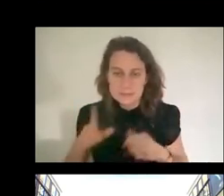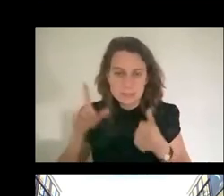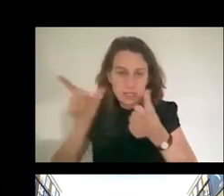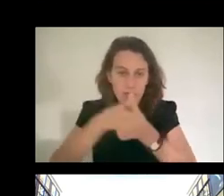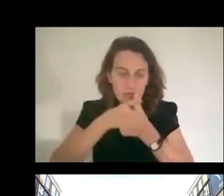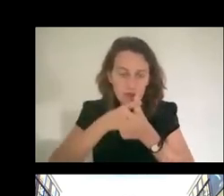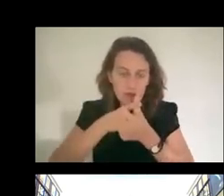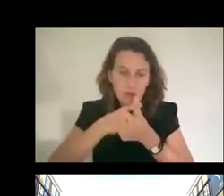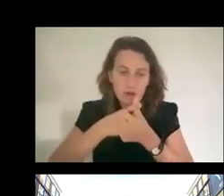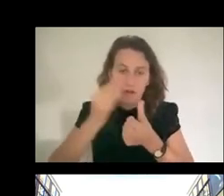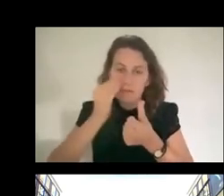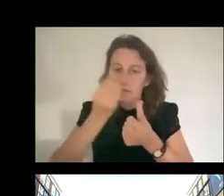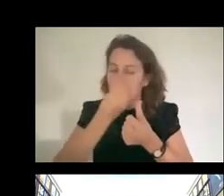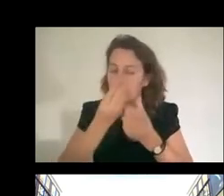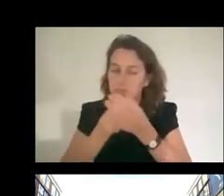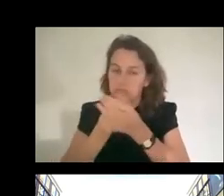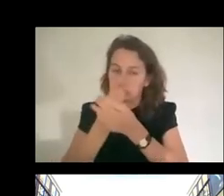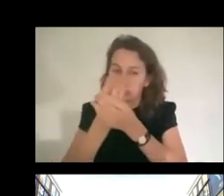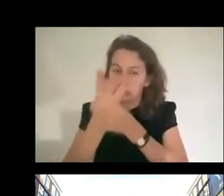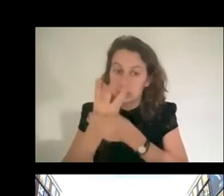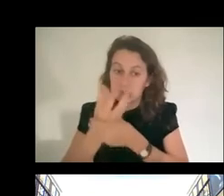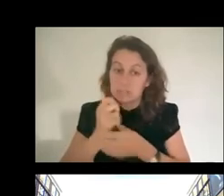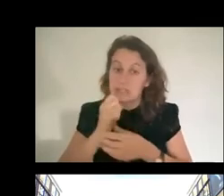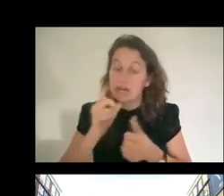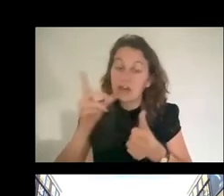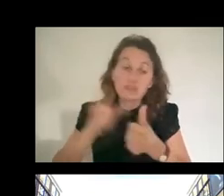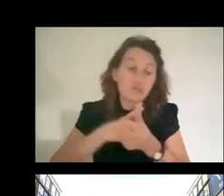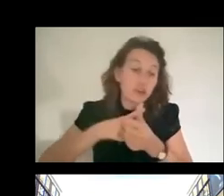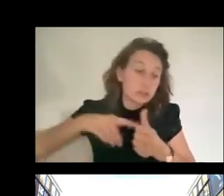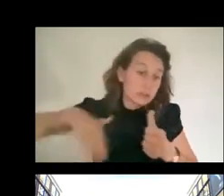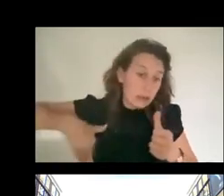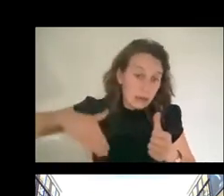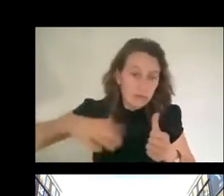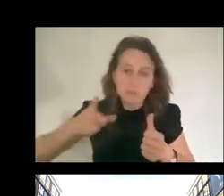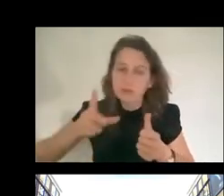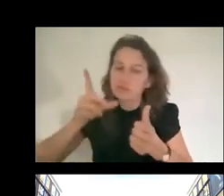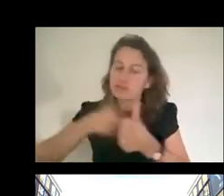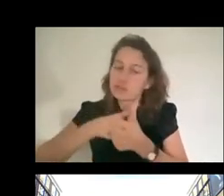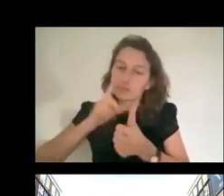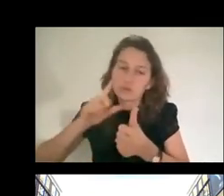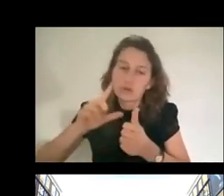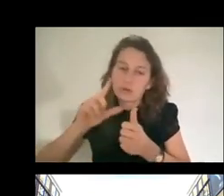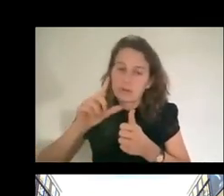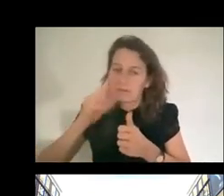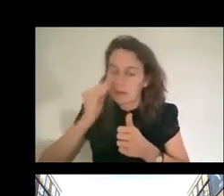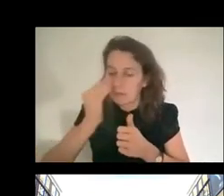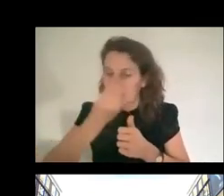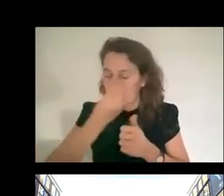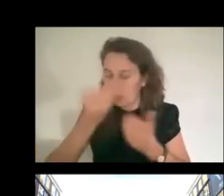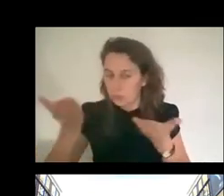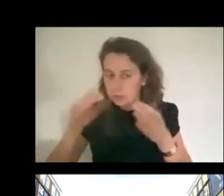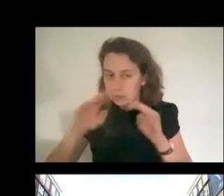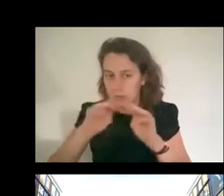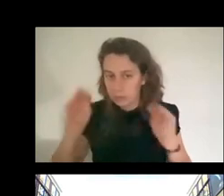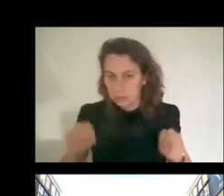lapse of a flower, not the first time lapse ever, but the first time lapse of a flower at the museum. And so Lei and